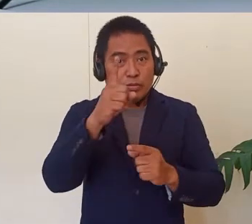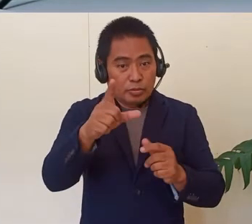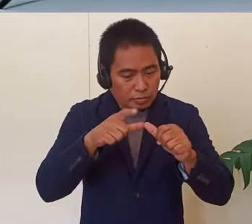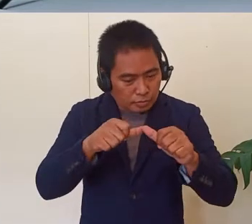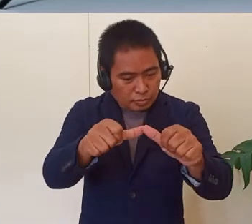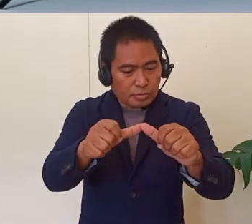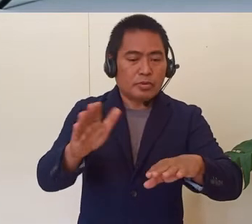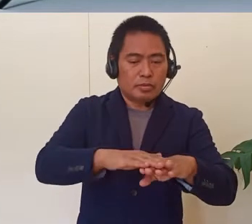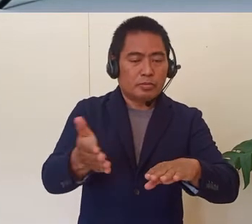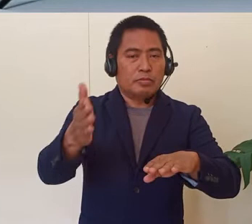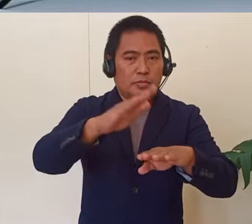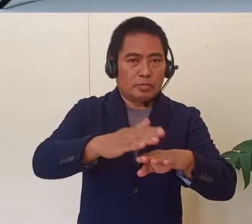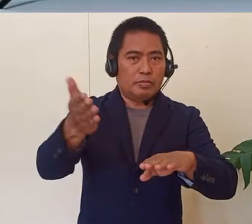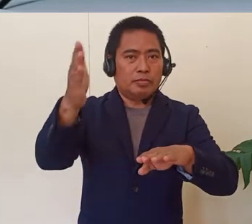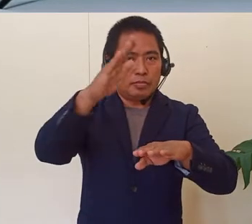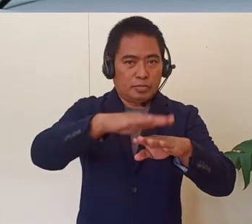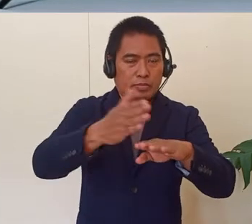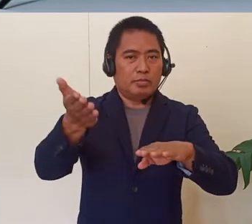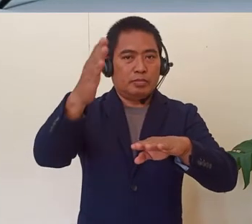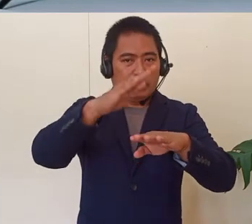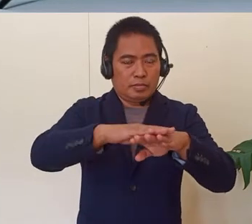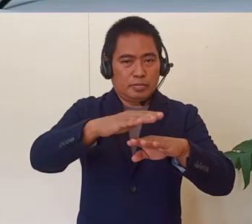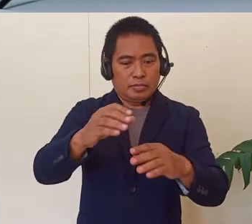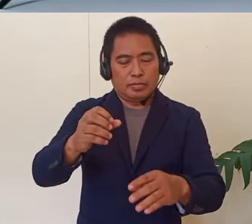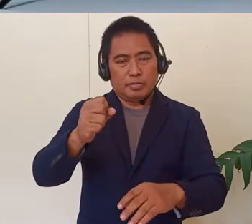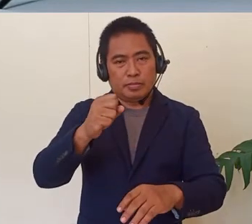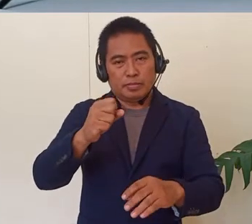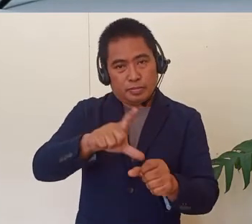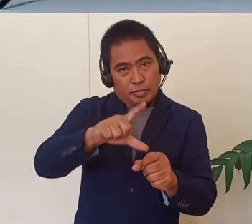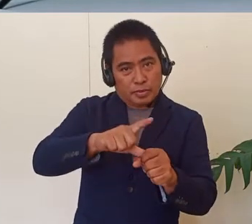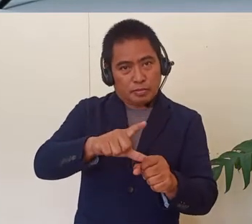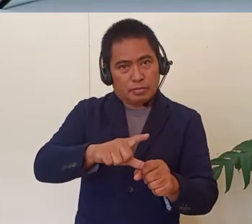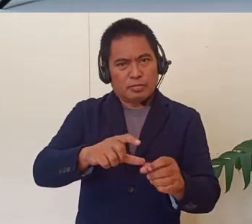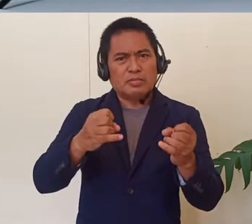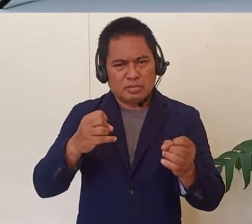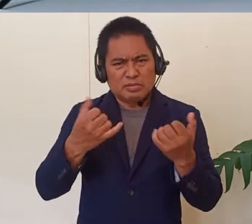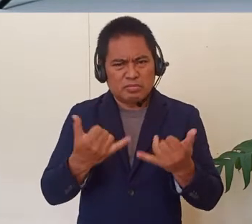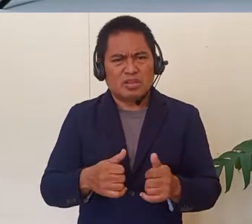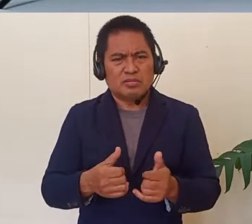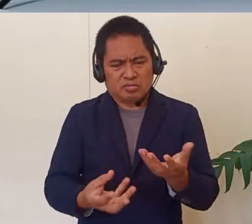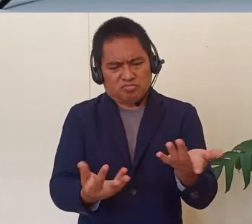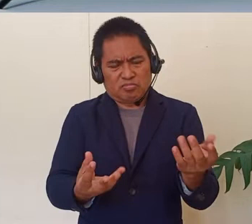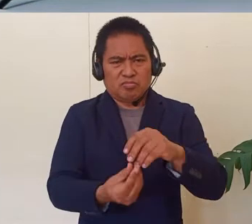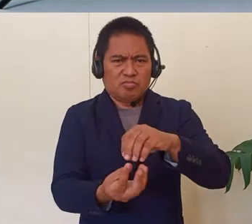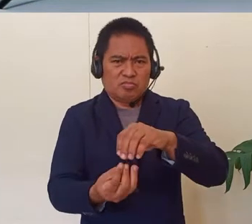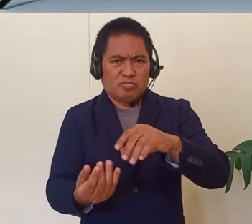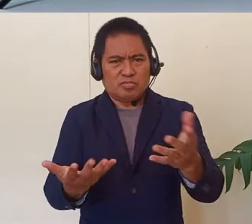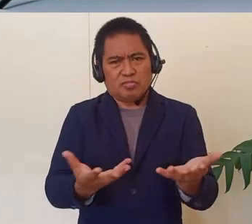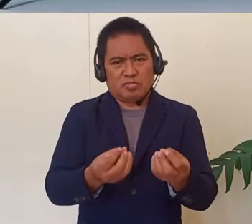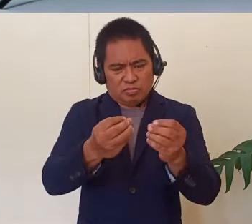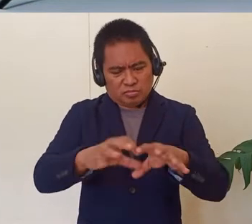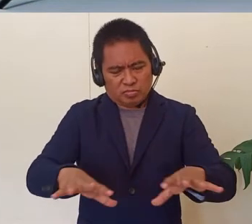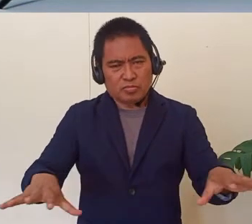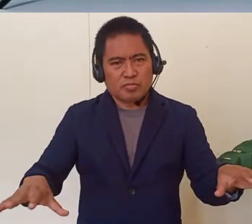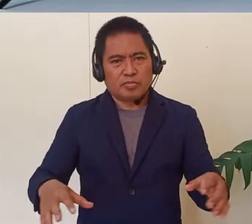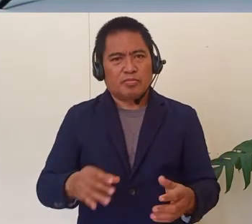it still dissolves. At this portion, the solution is